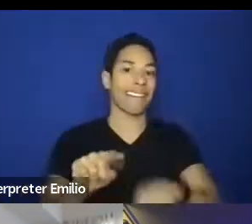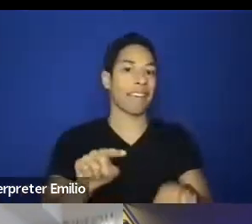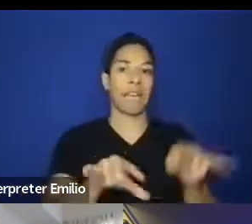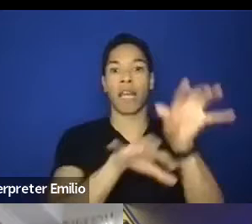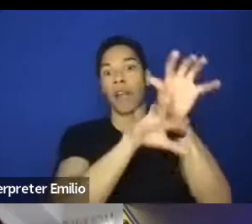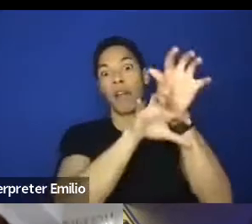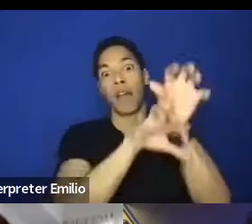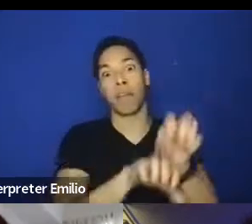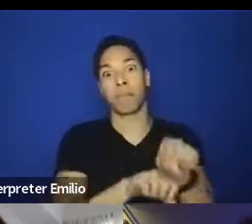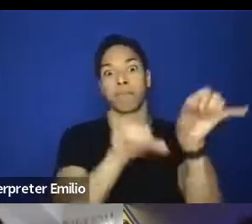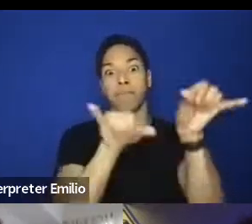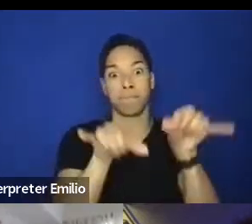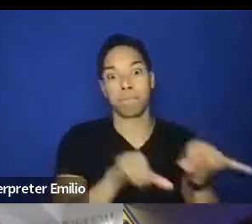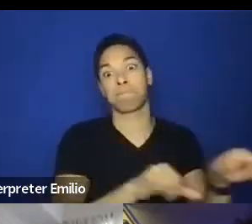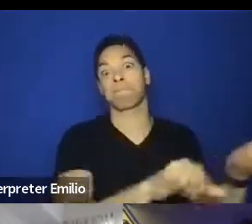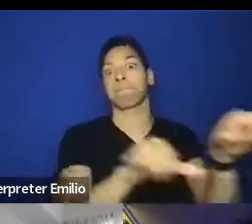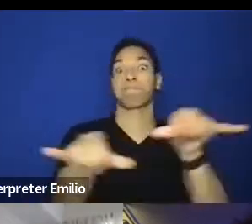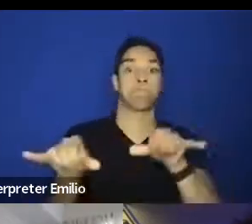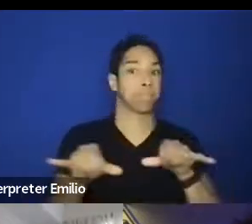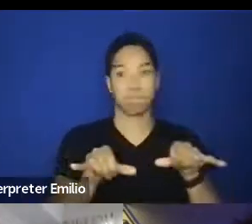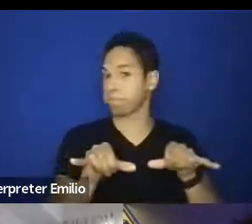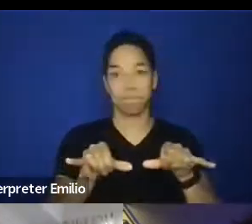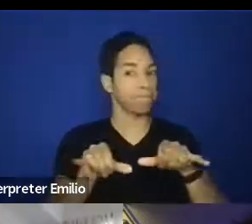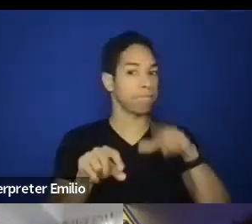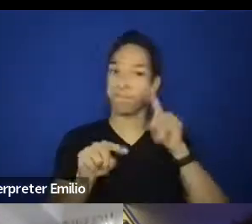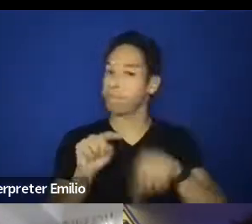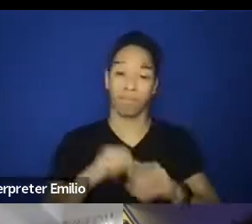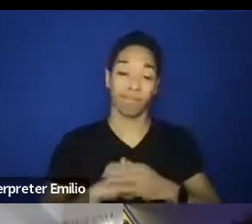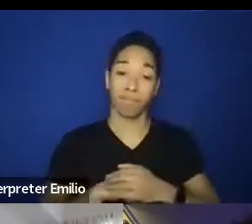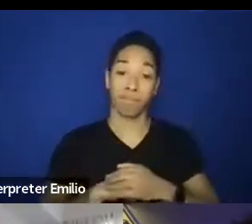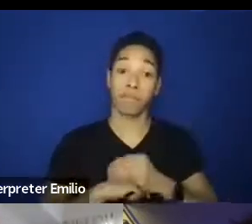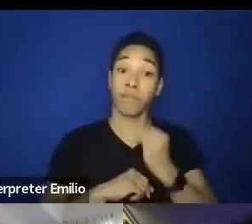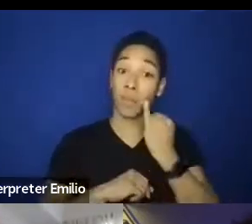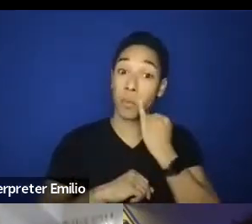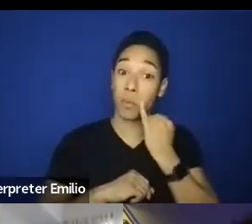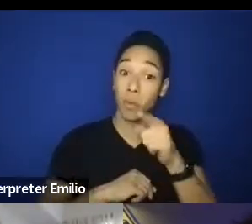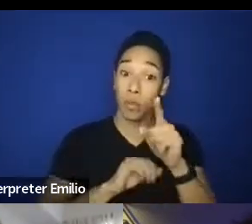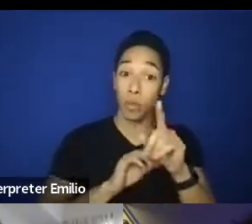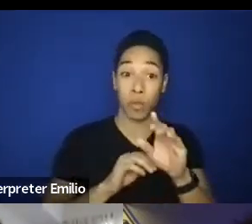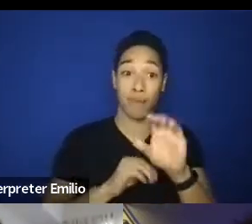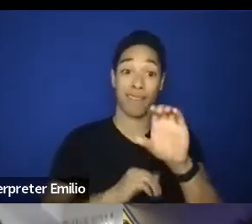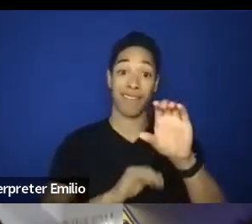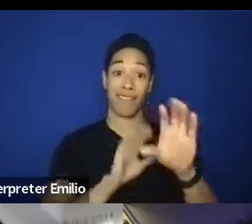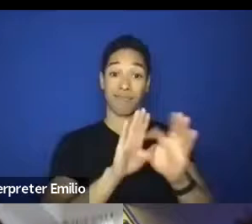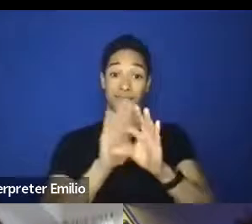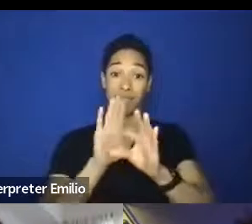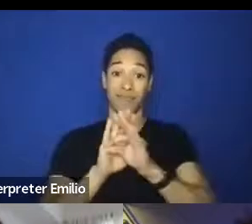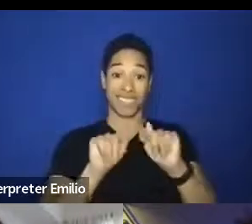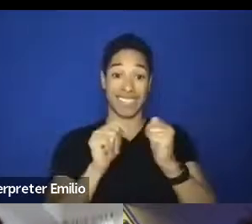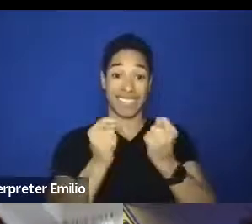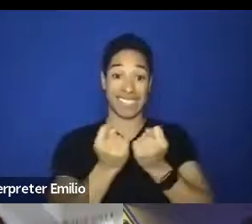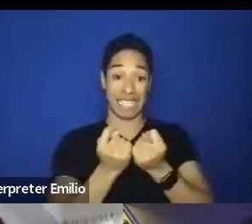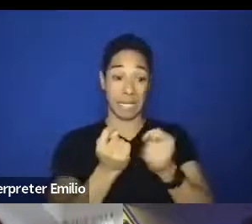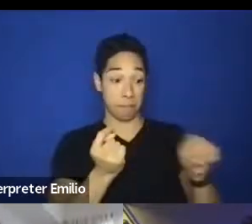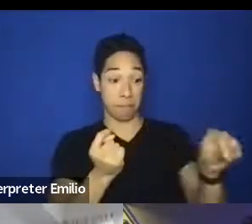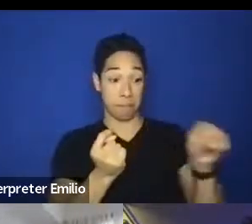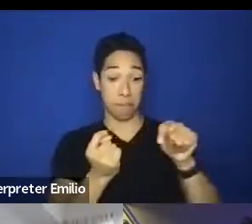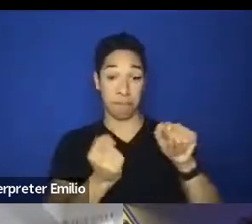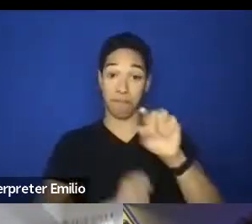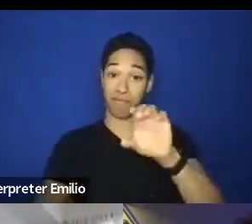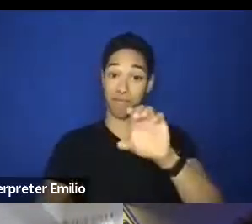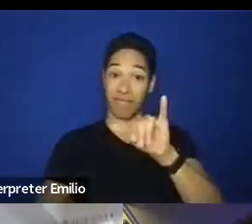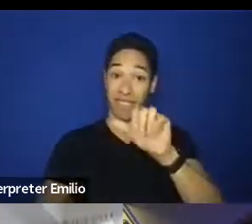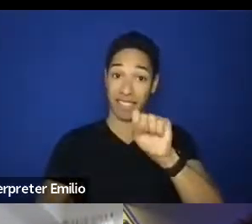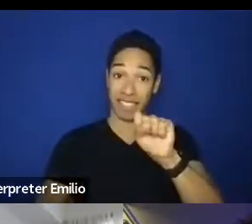anymore. If your casting is solely represented by cisgendered,